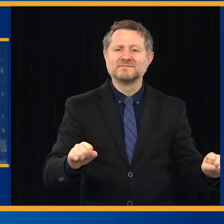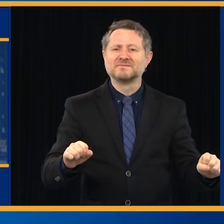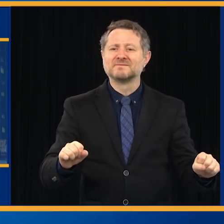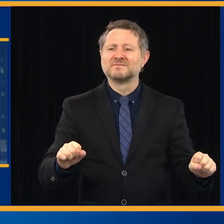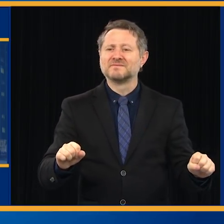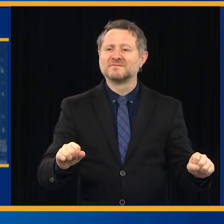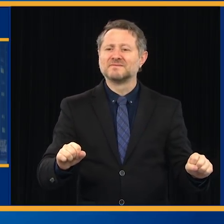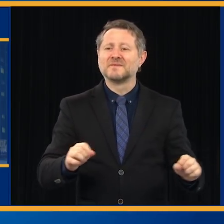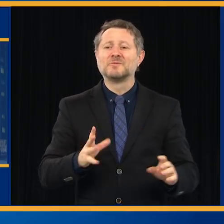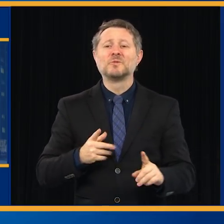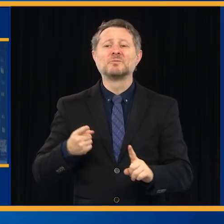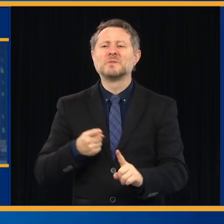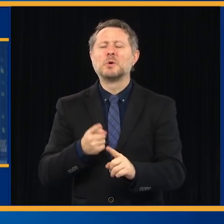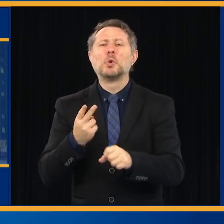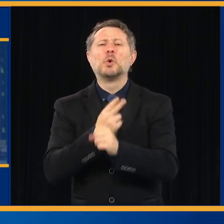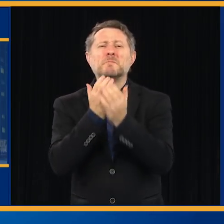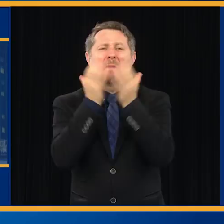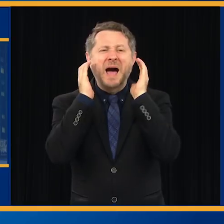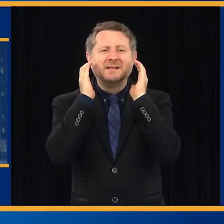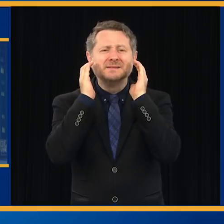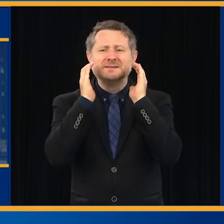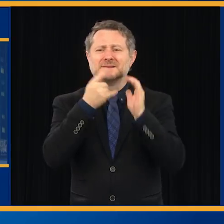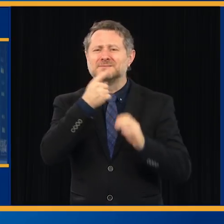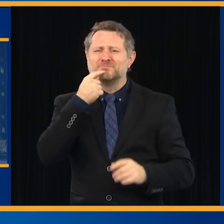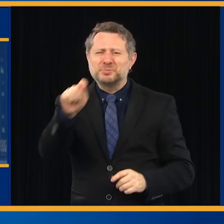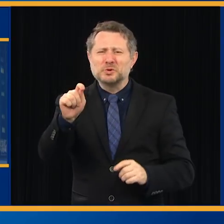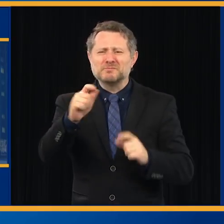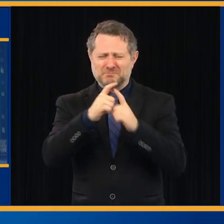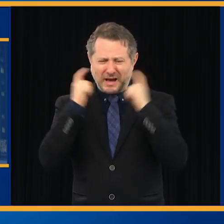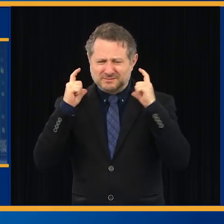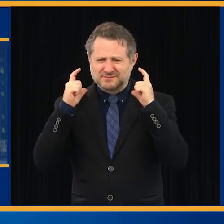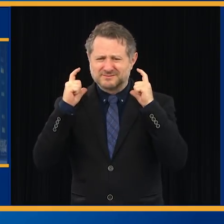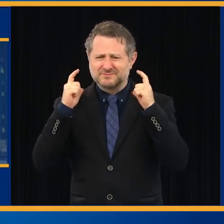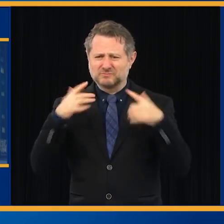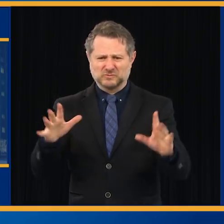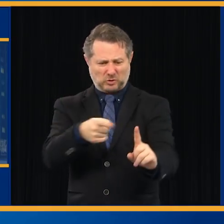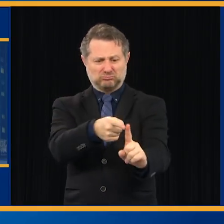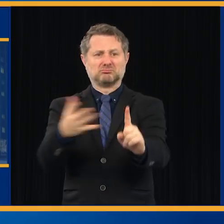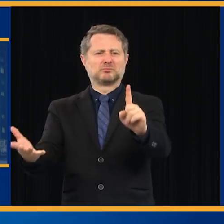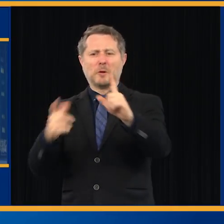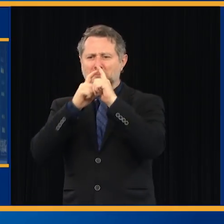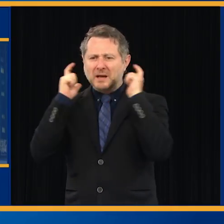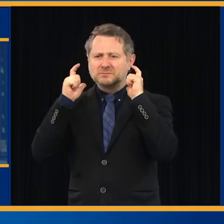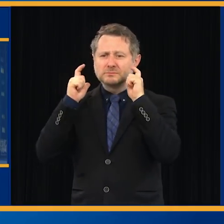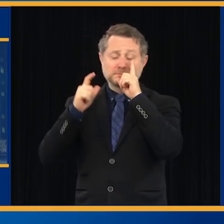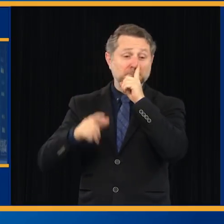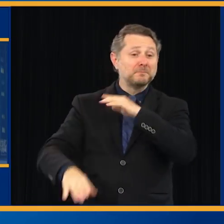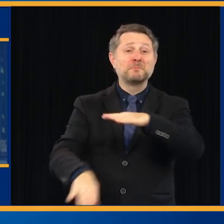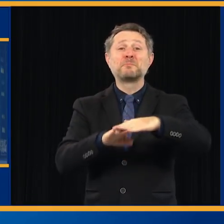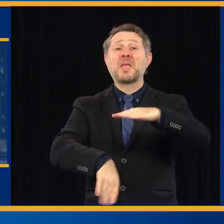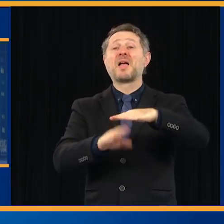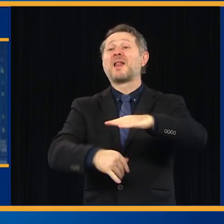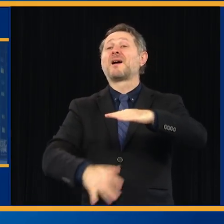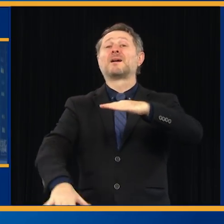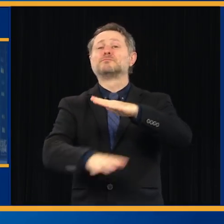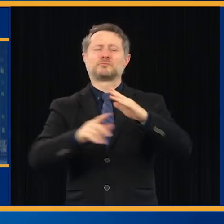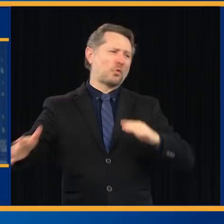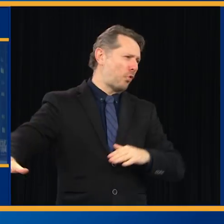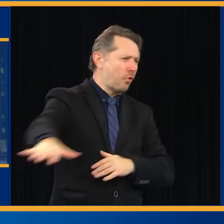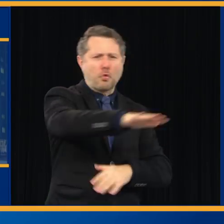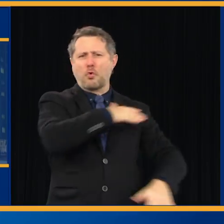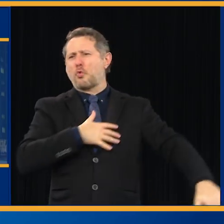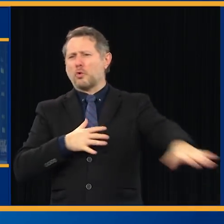Wear a mask. Wear a mask. I mean, that's the basic step, right?